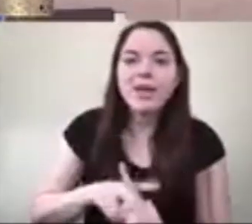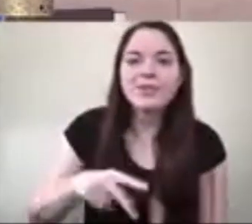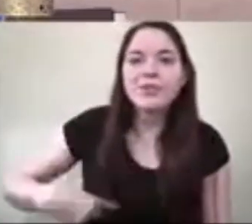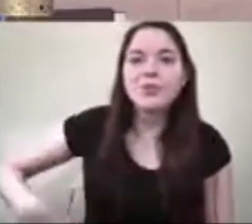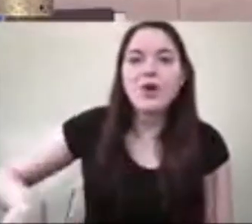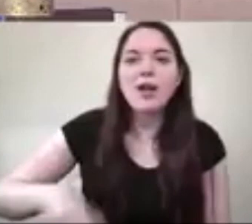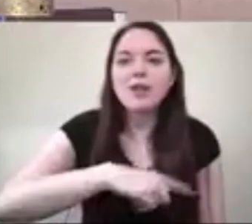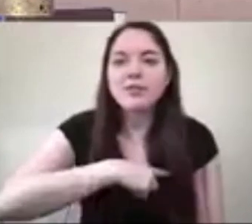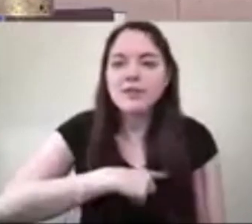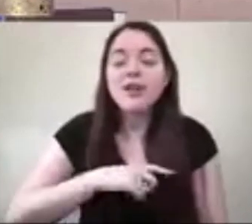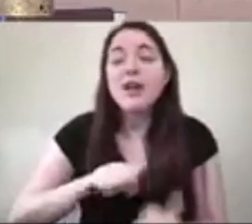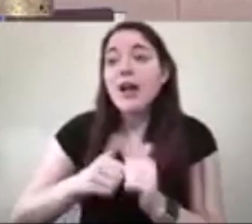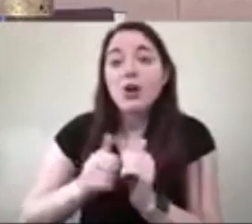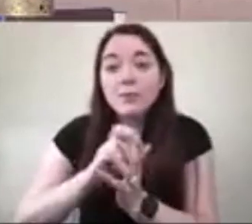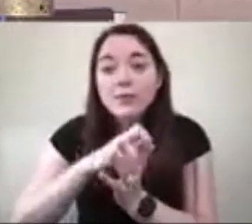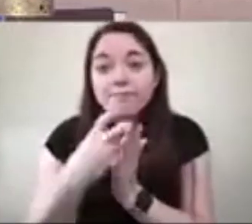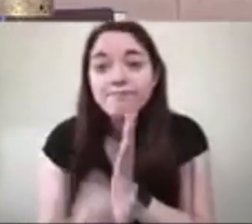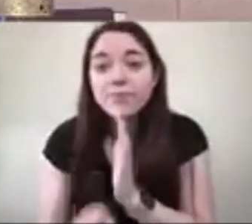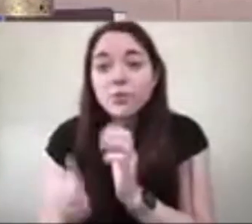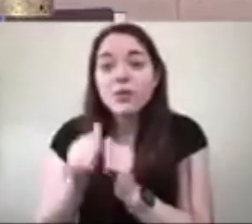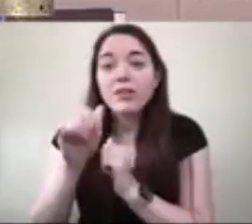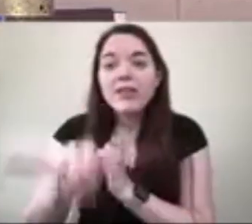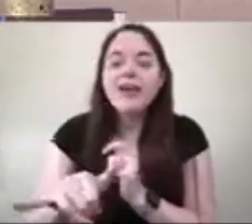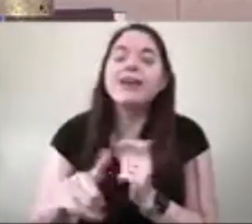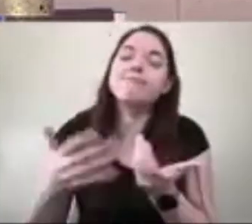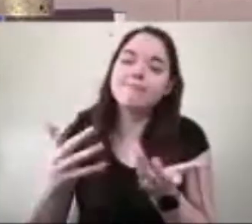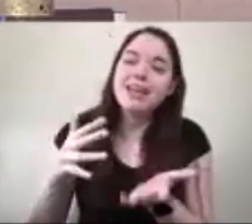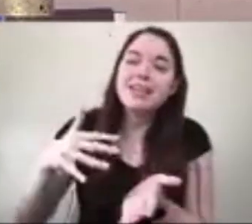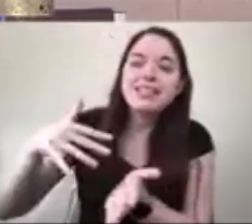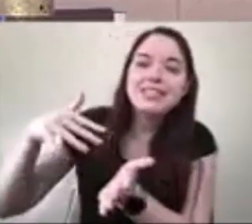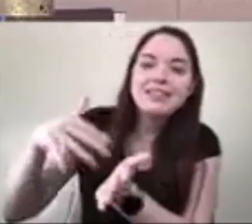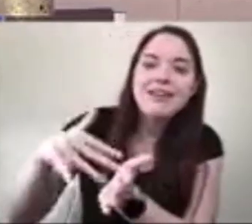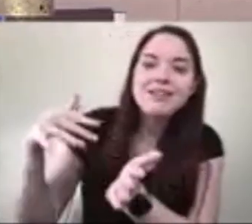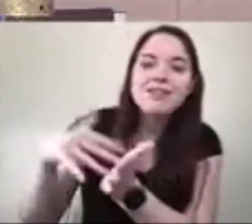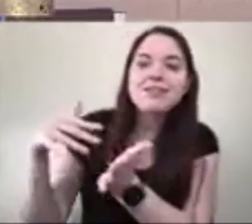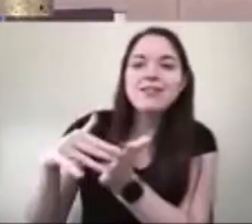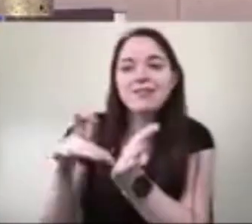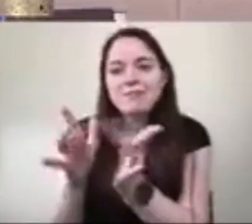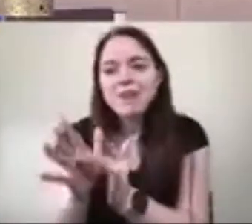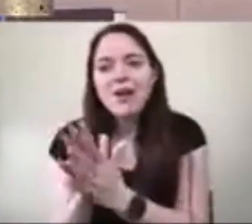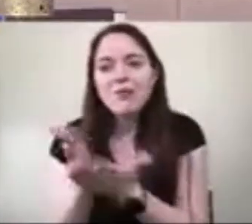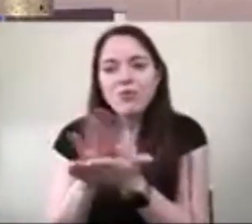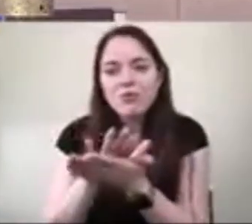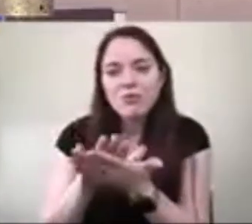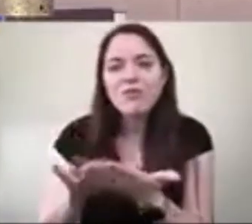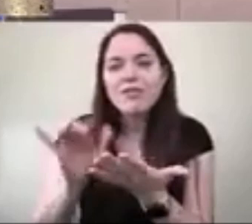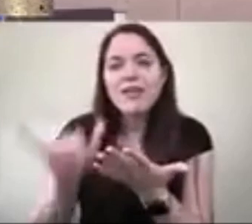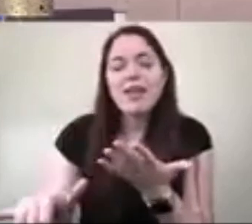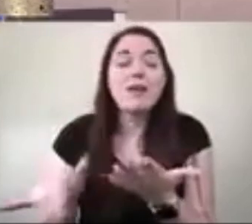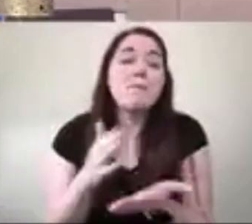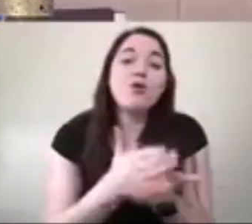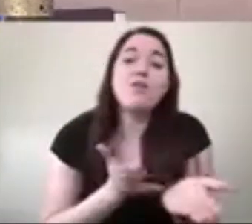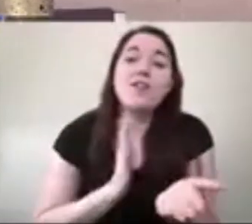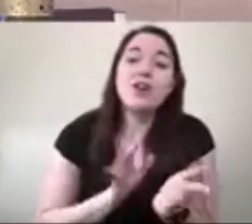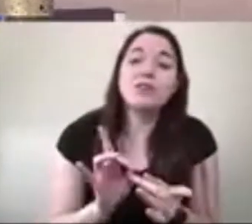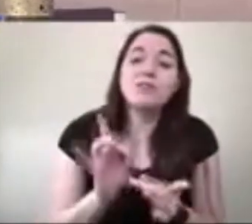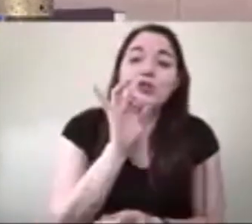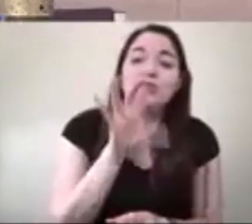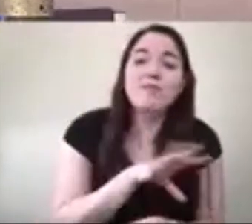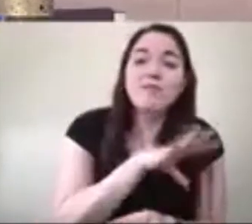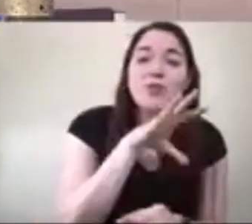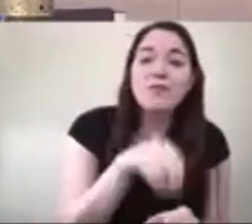is going to be partly about. In our church growth model, we're looking at attracting,